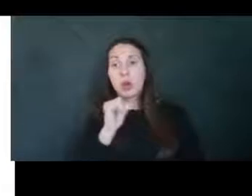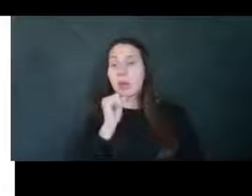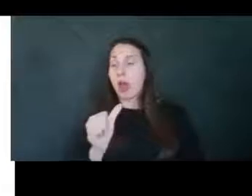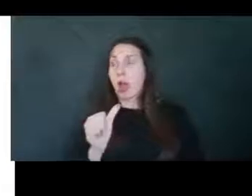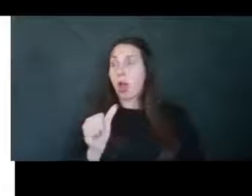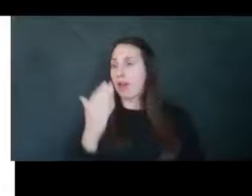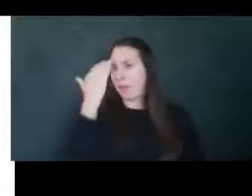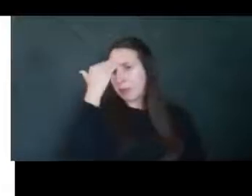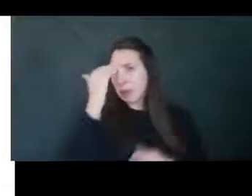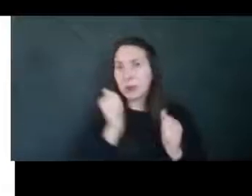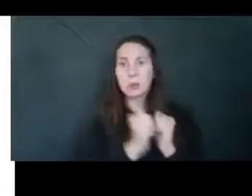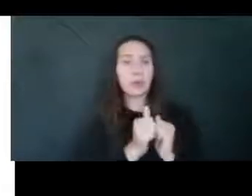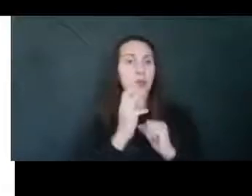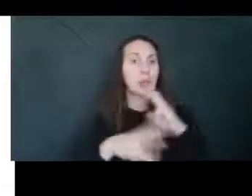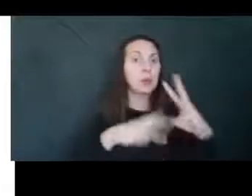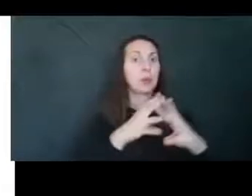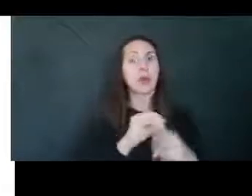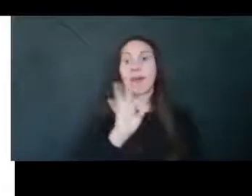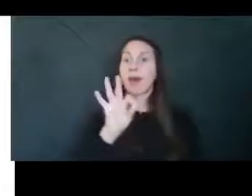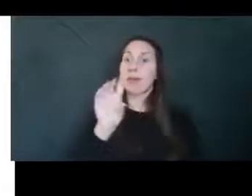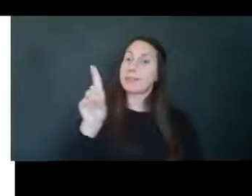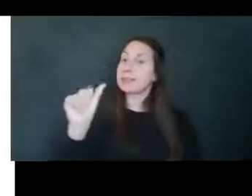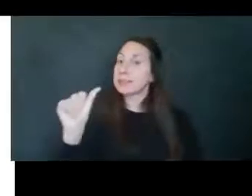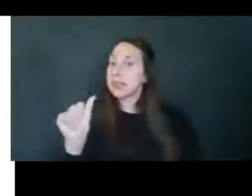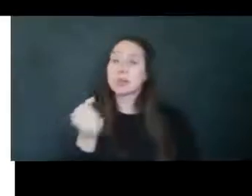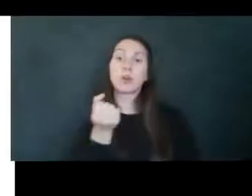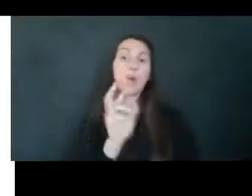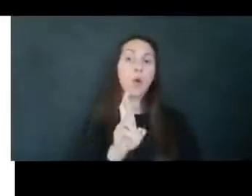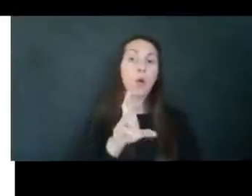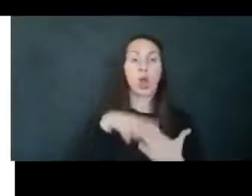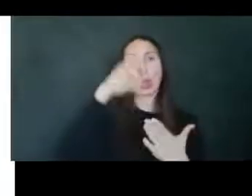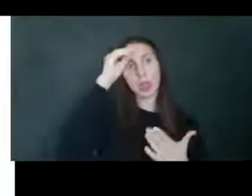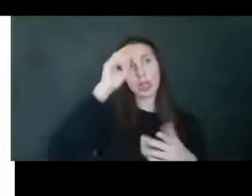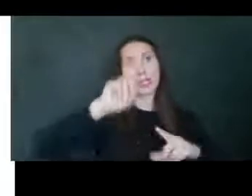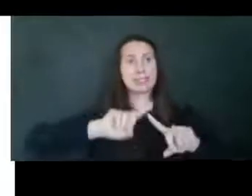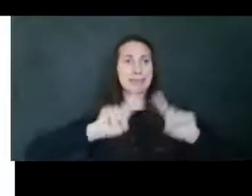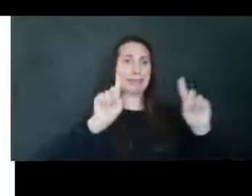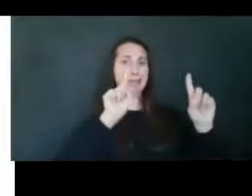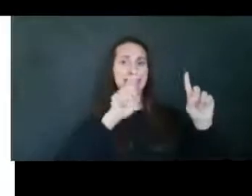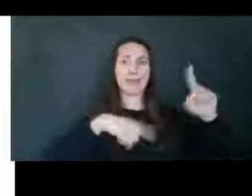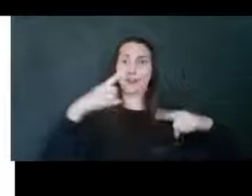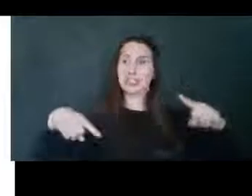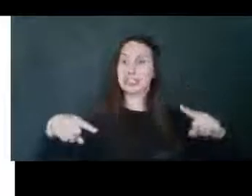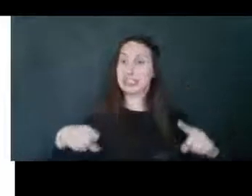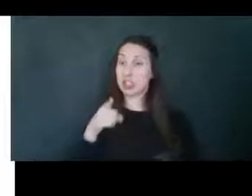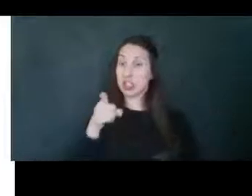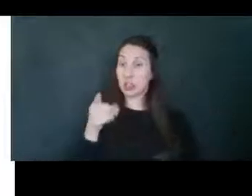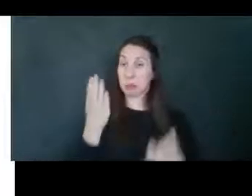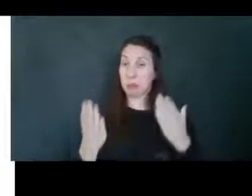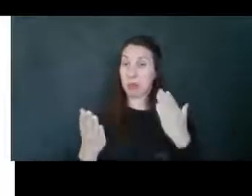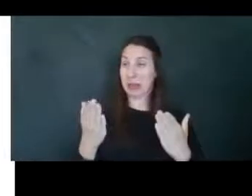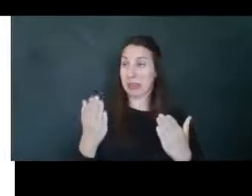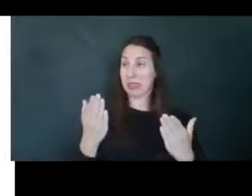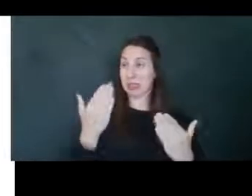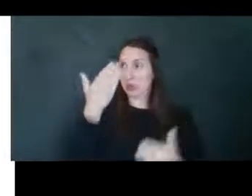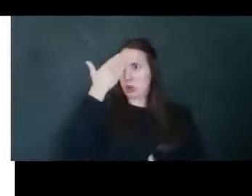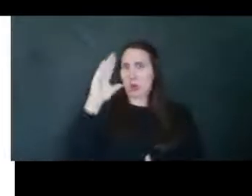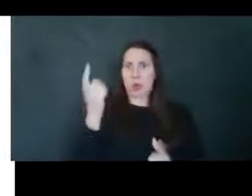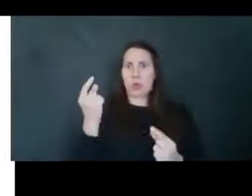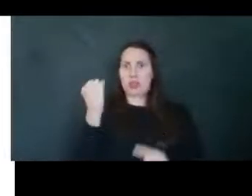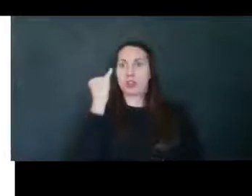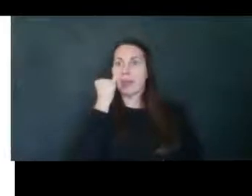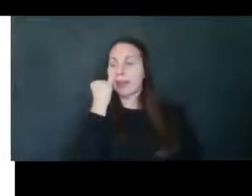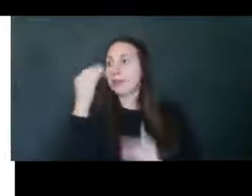disability or to learning differences, then you might not know what to do if somebody gets up in the middle of an art class